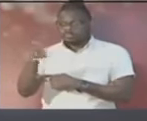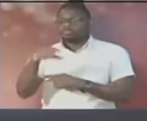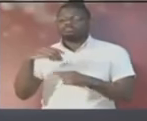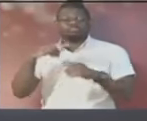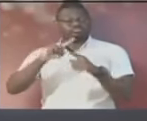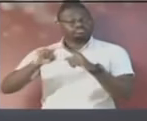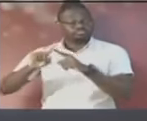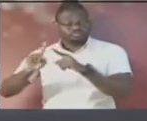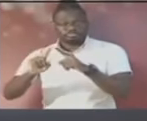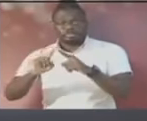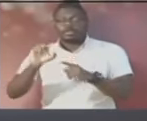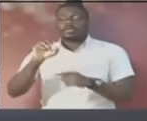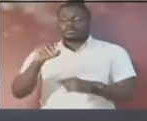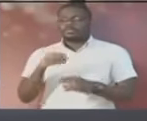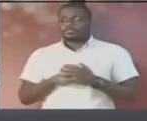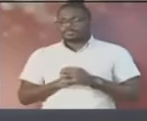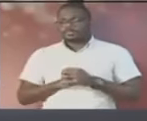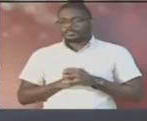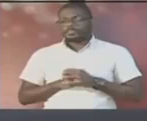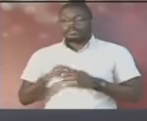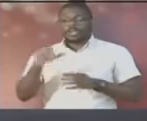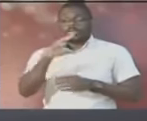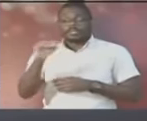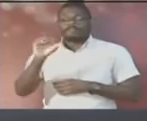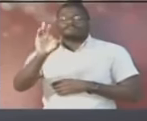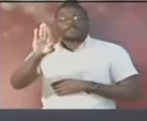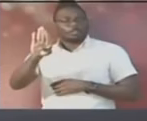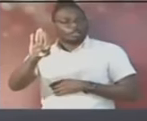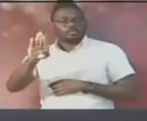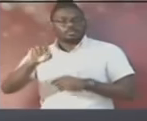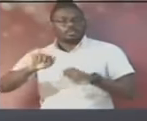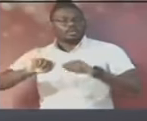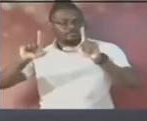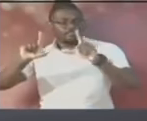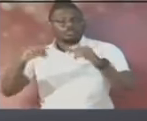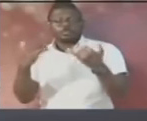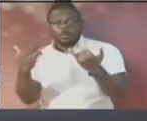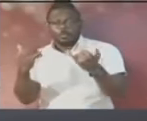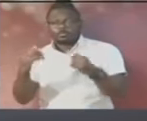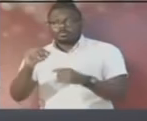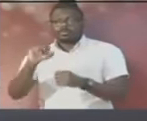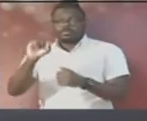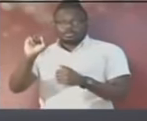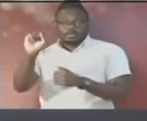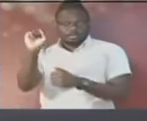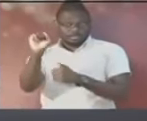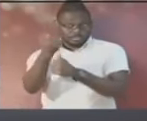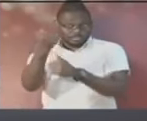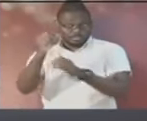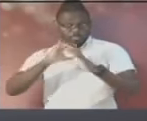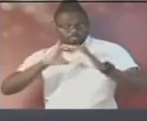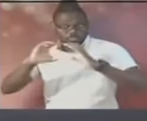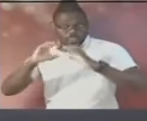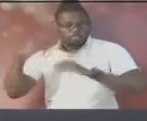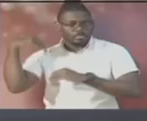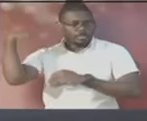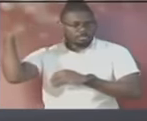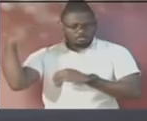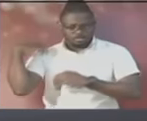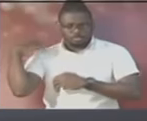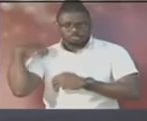FM, and on Facebook at TTT Live Online. We go now to Senior Corporate Communications Officer at the Ministry of Health,